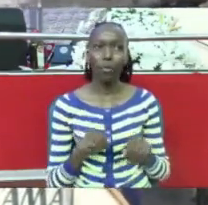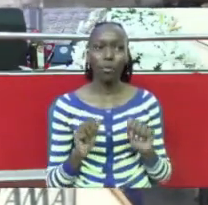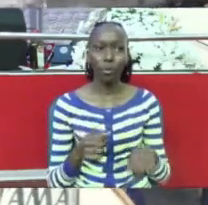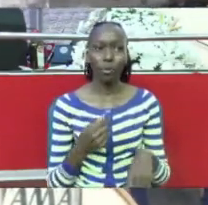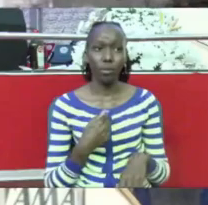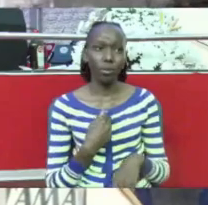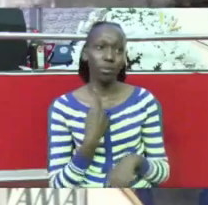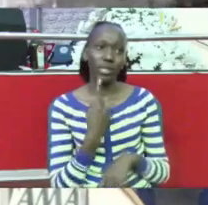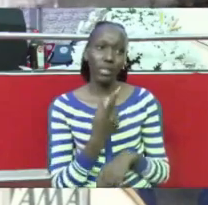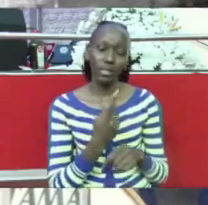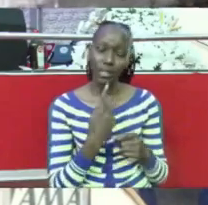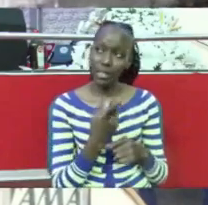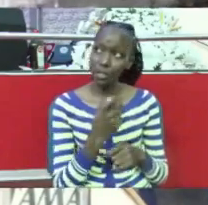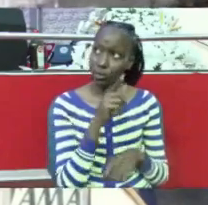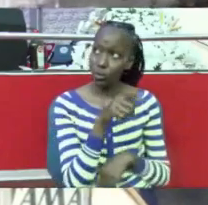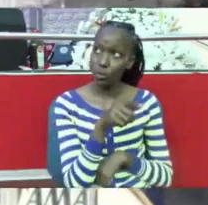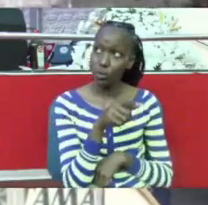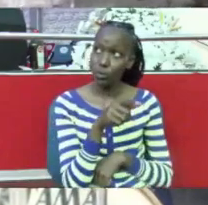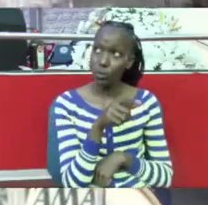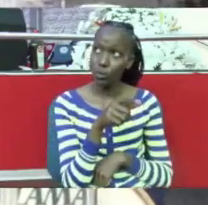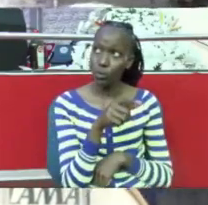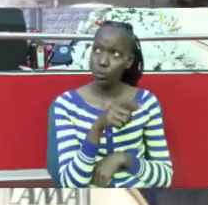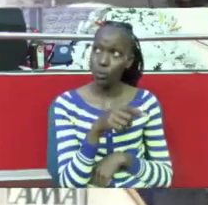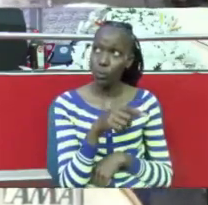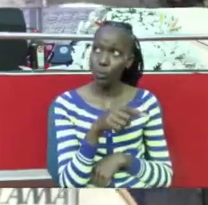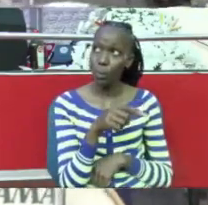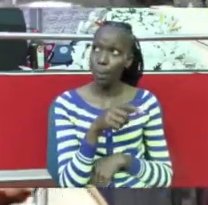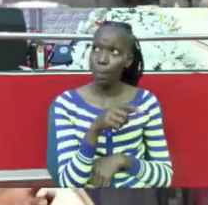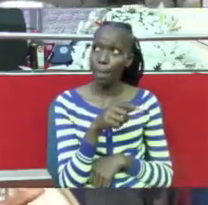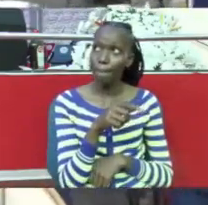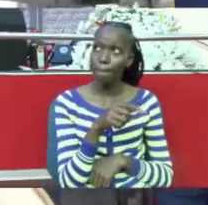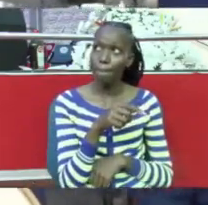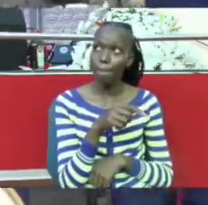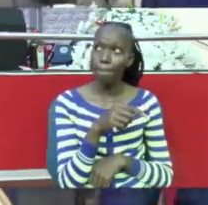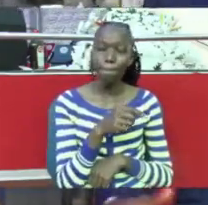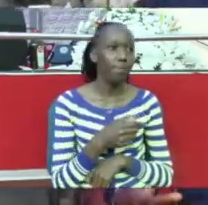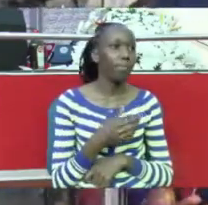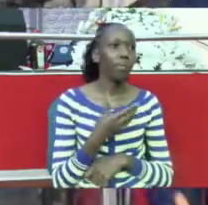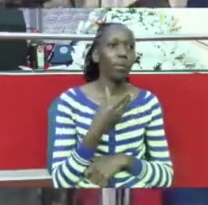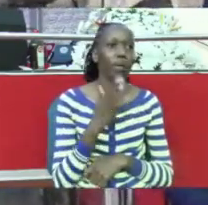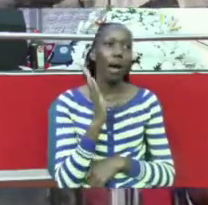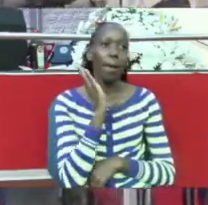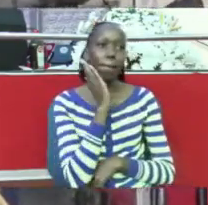you know, when we were growing up, our mother used to give us these dewormers.